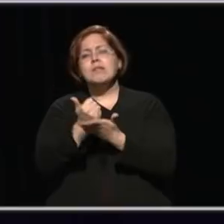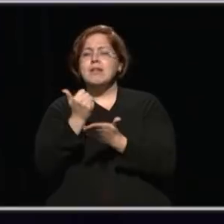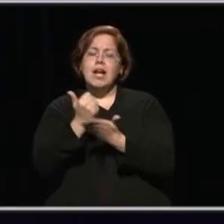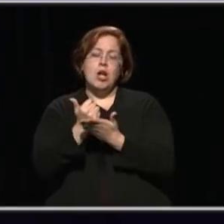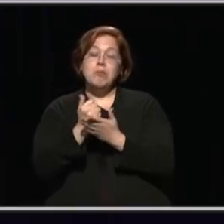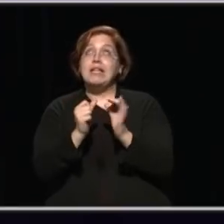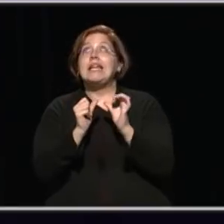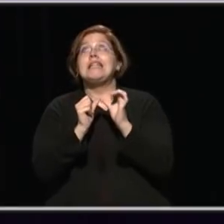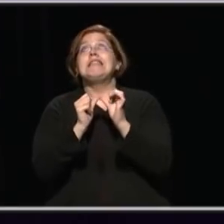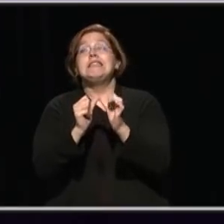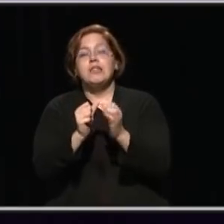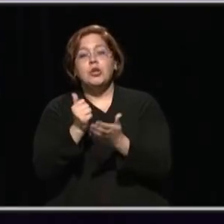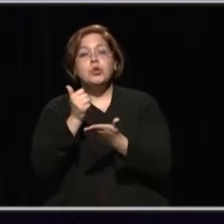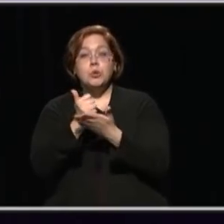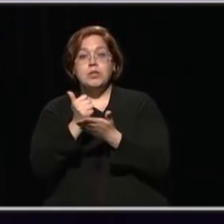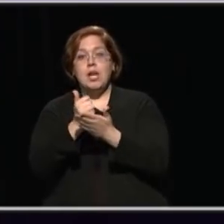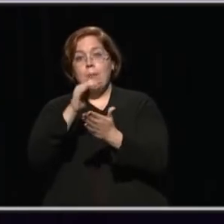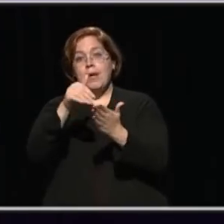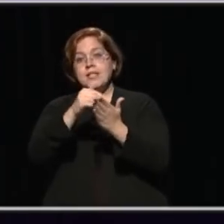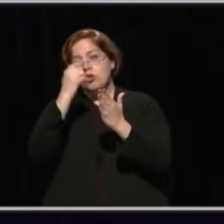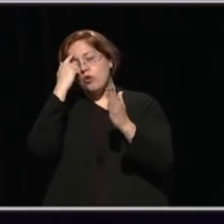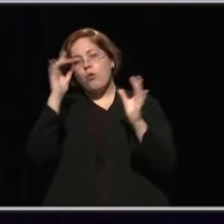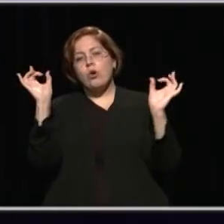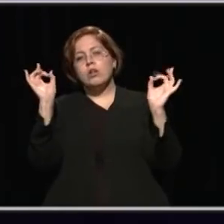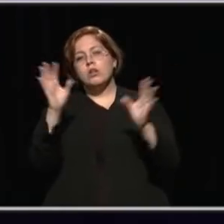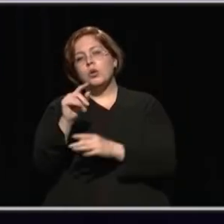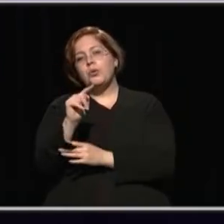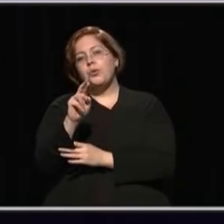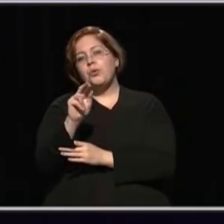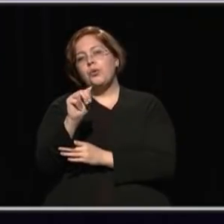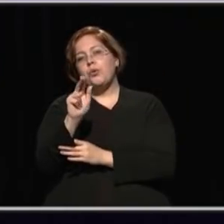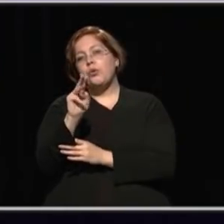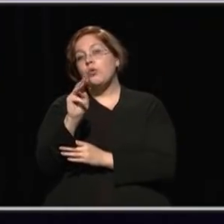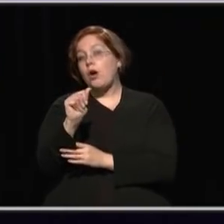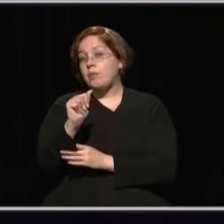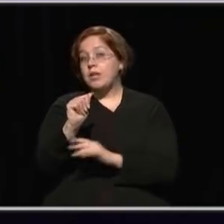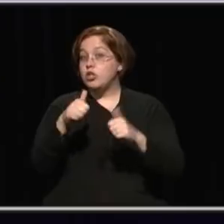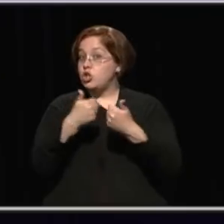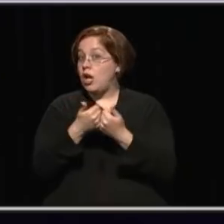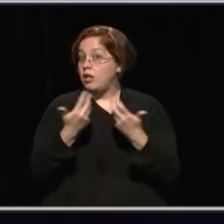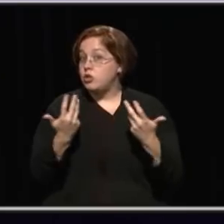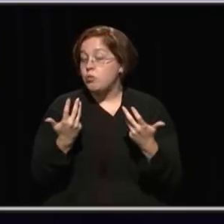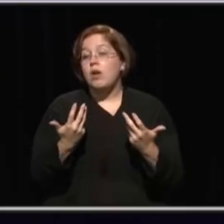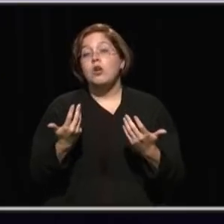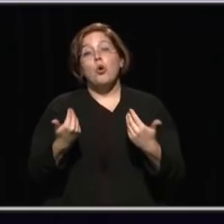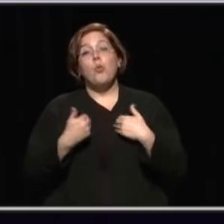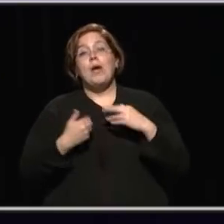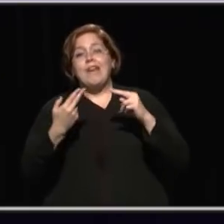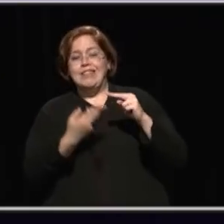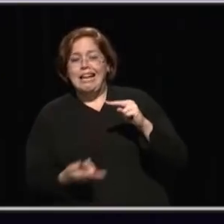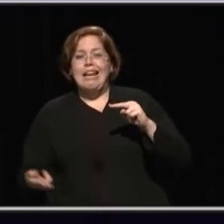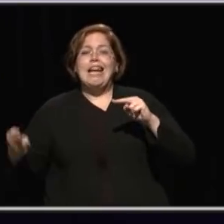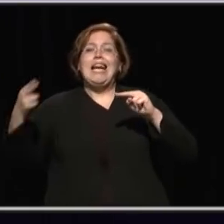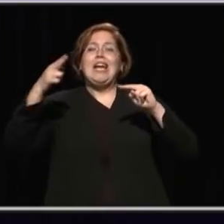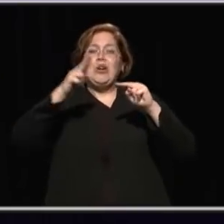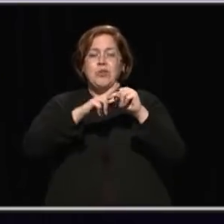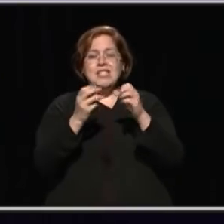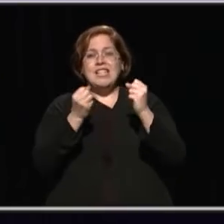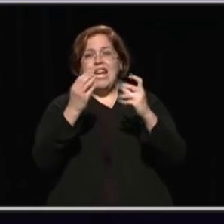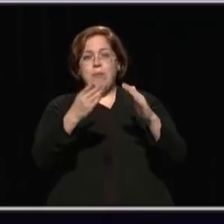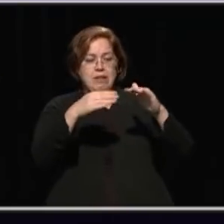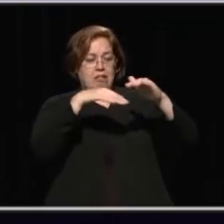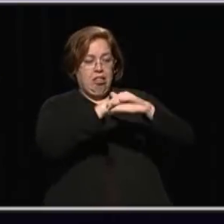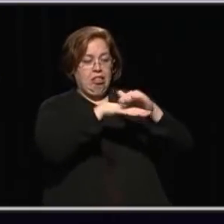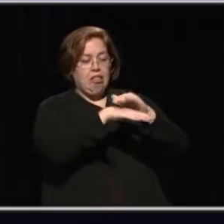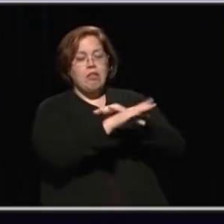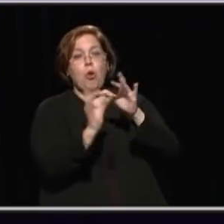continues to be. They're a center for trauma care. The challenge for us, though, is that we have such an increase in the number of admissions that are